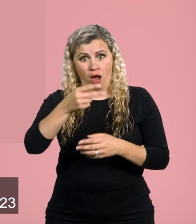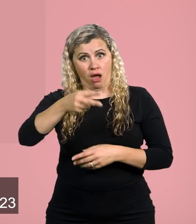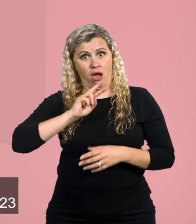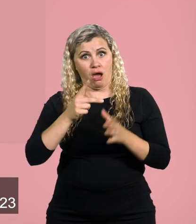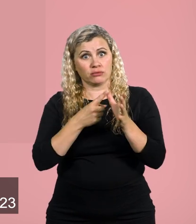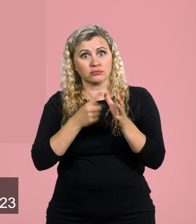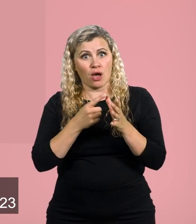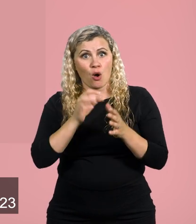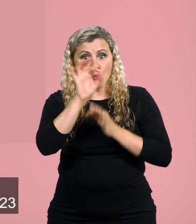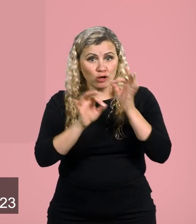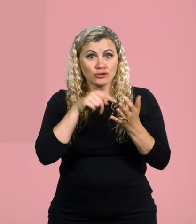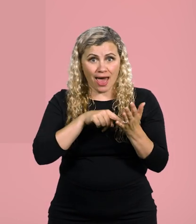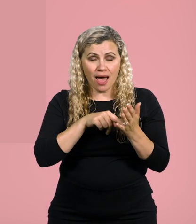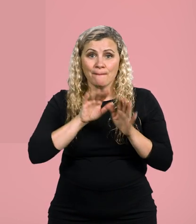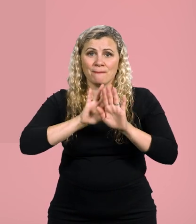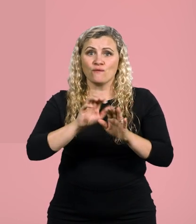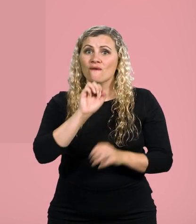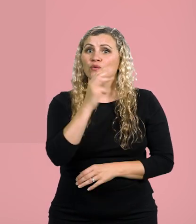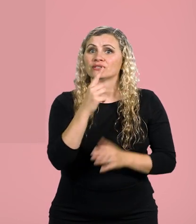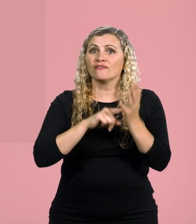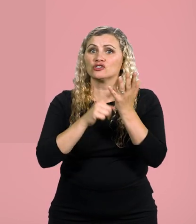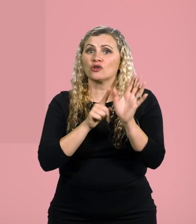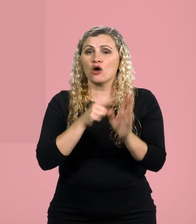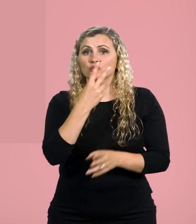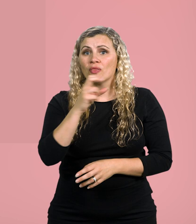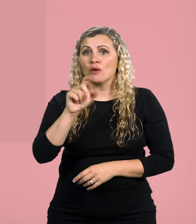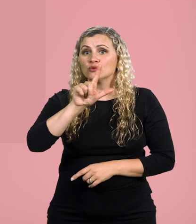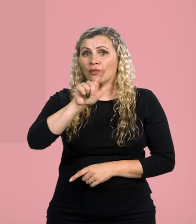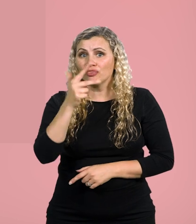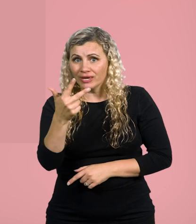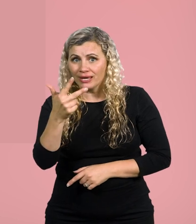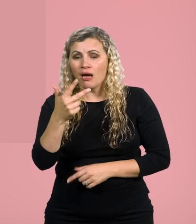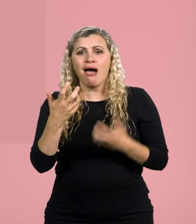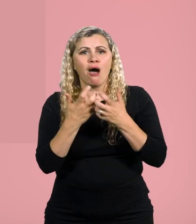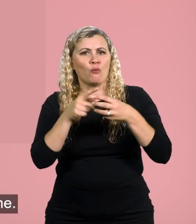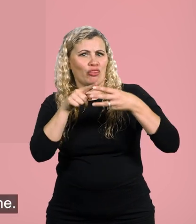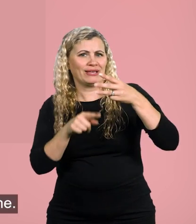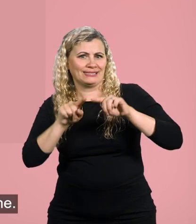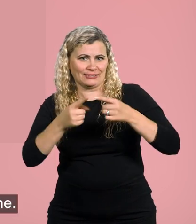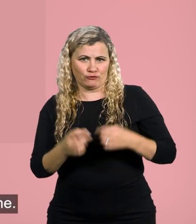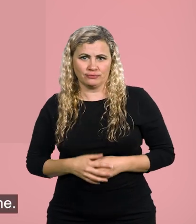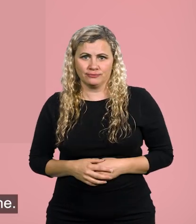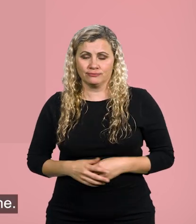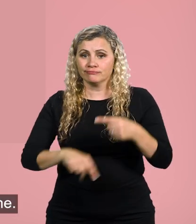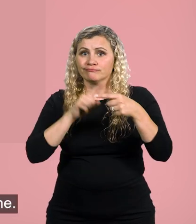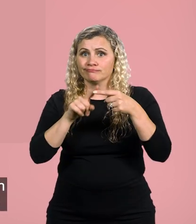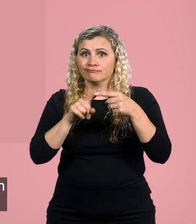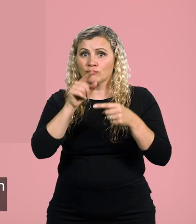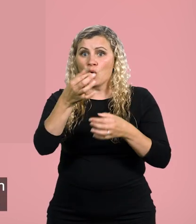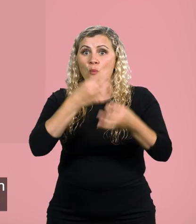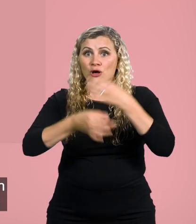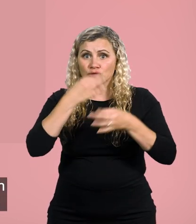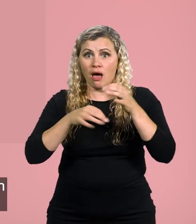14th of July 2023 in any of the following ways complete the questionnaire online